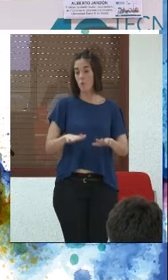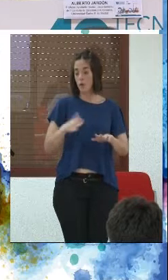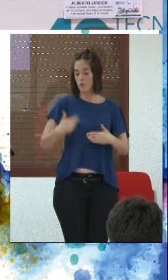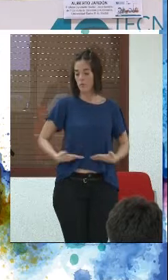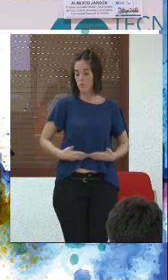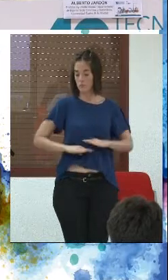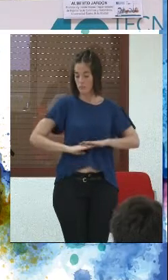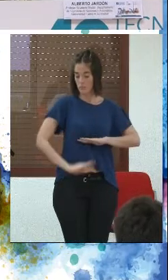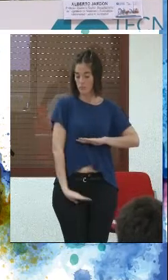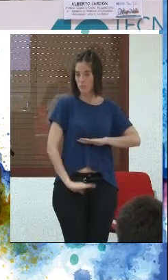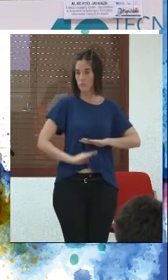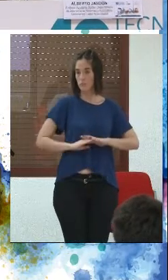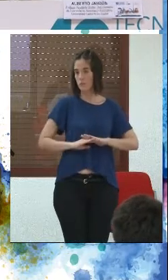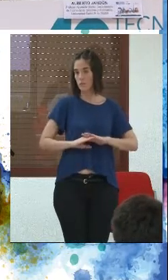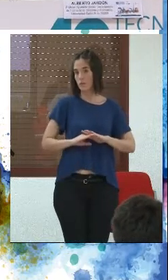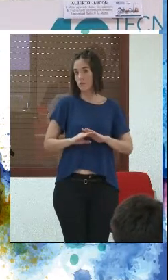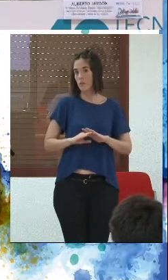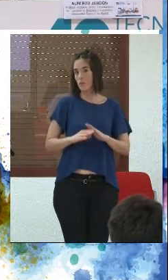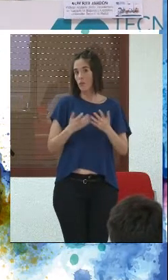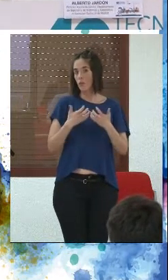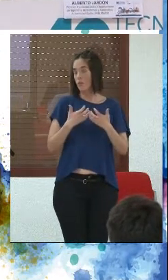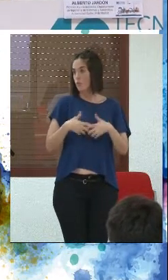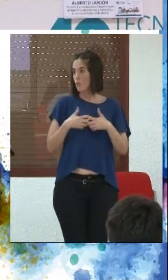exoskeleton helping the patients to